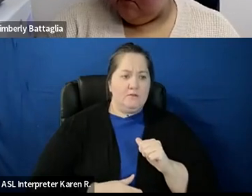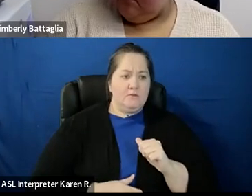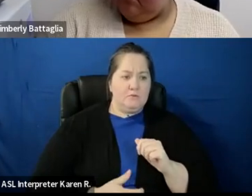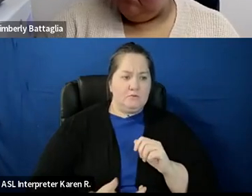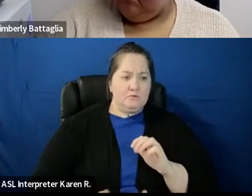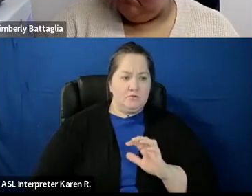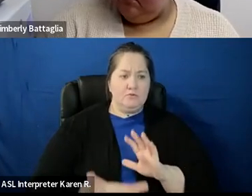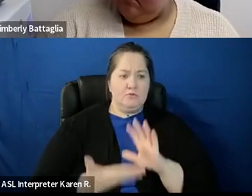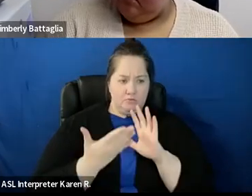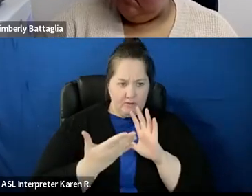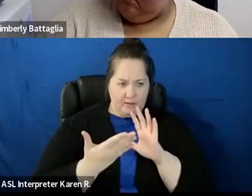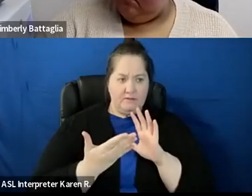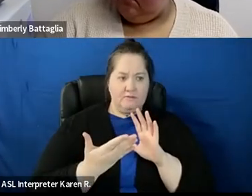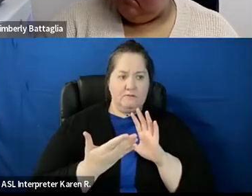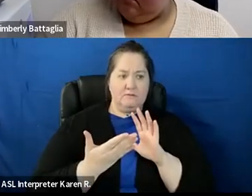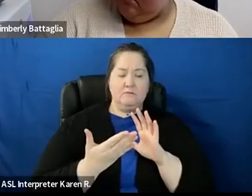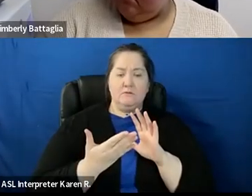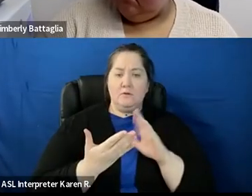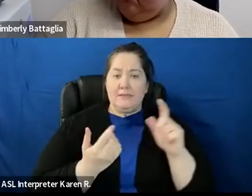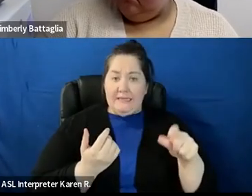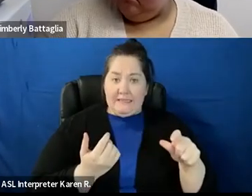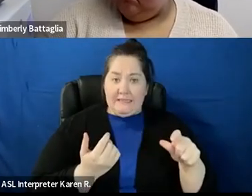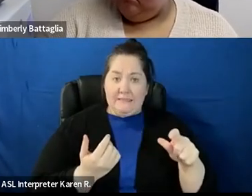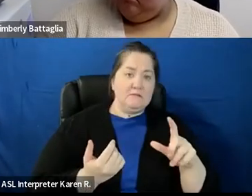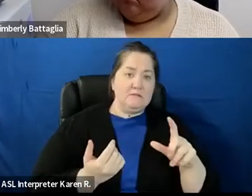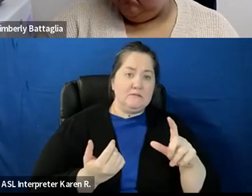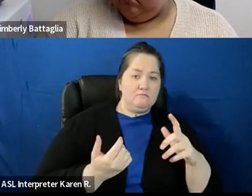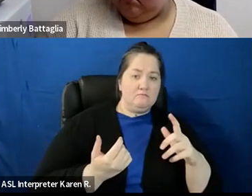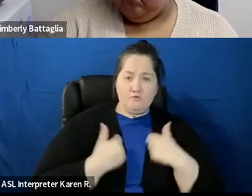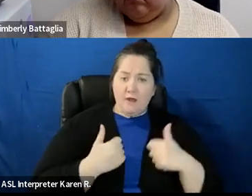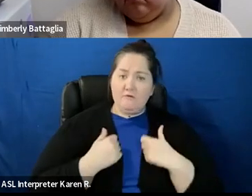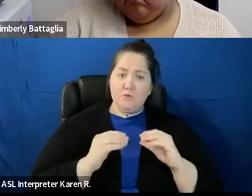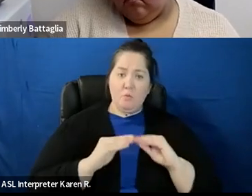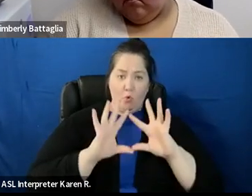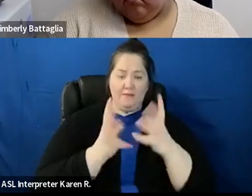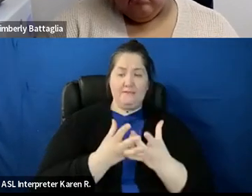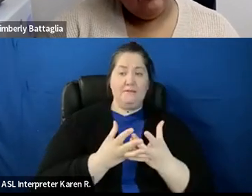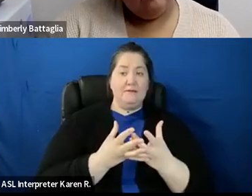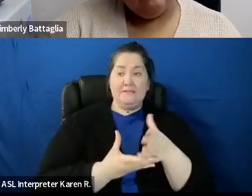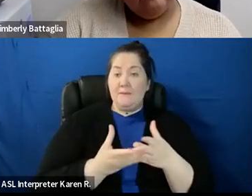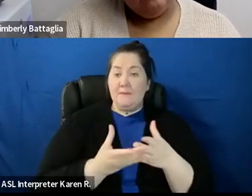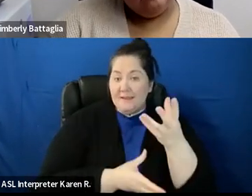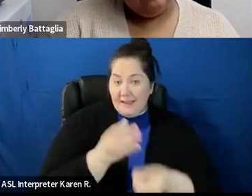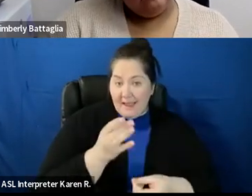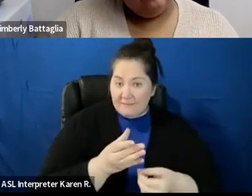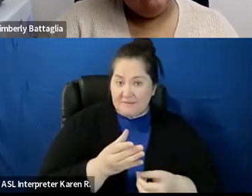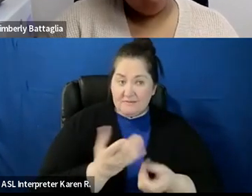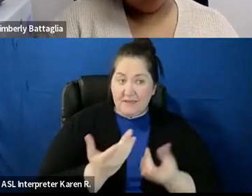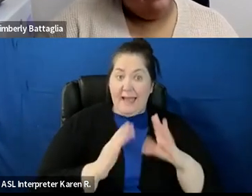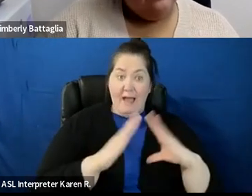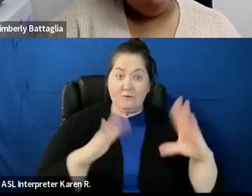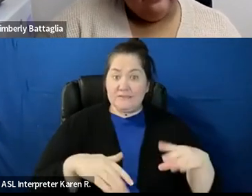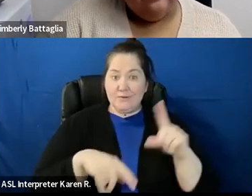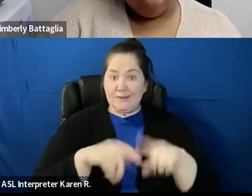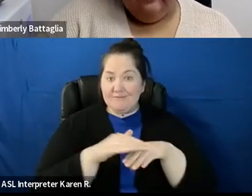needs of survivors in a holistic way. Some of the gaps, though, we're not able to access housing. Everyone